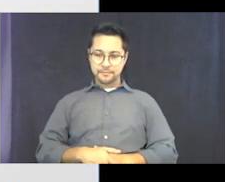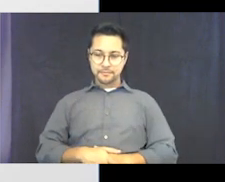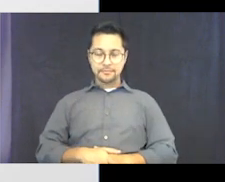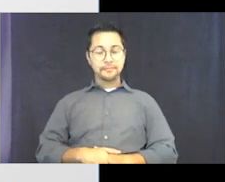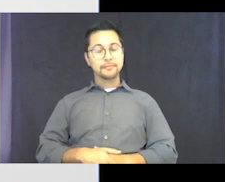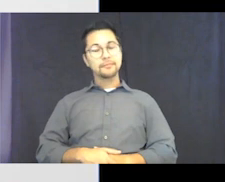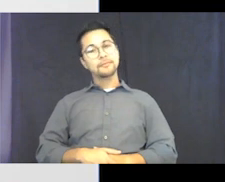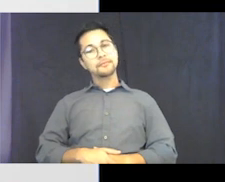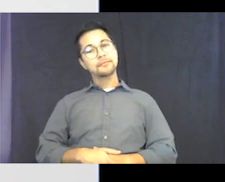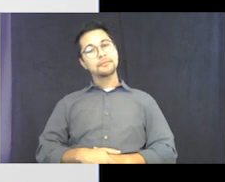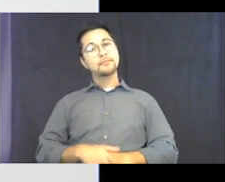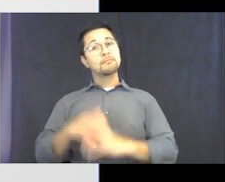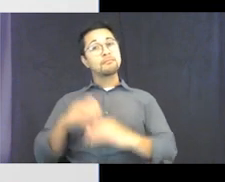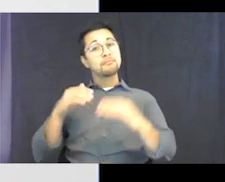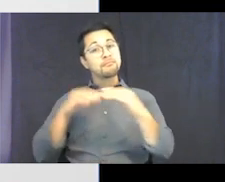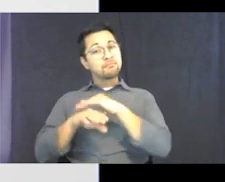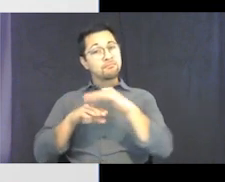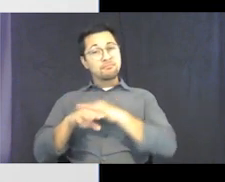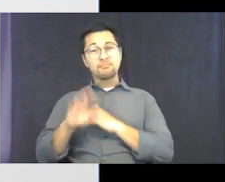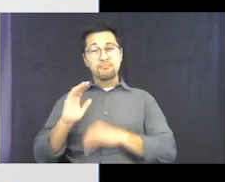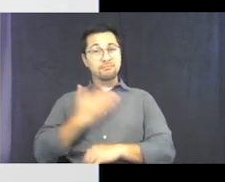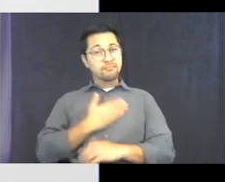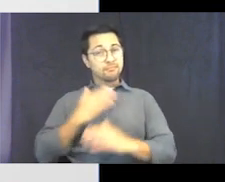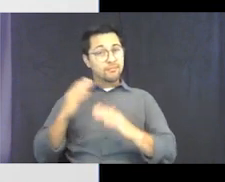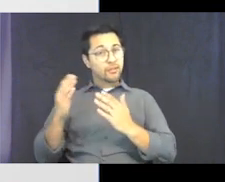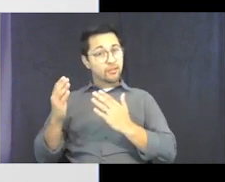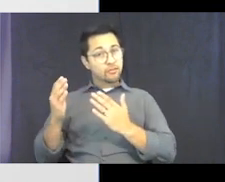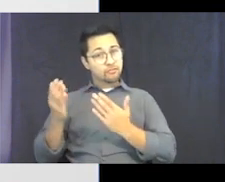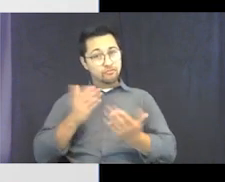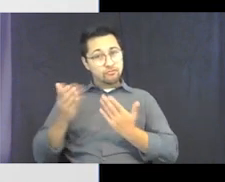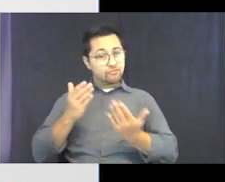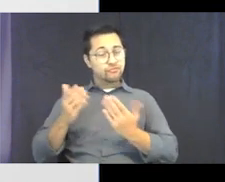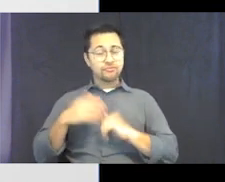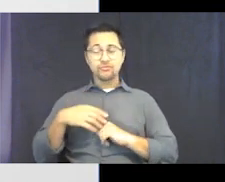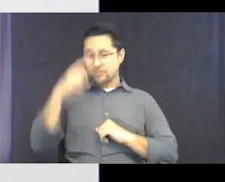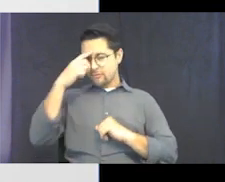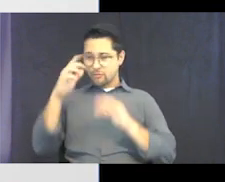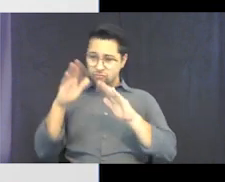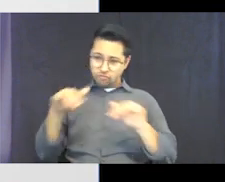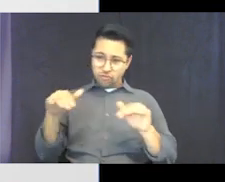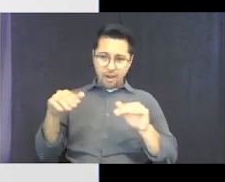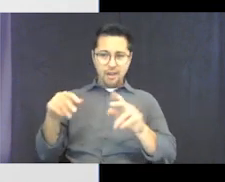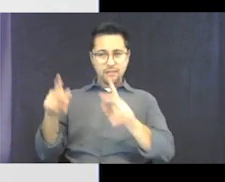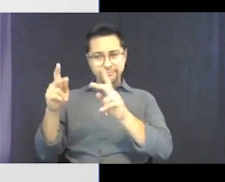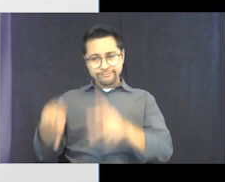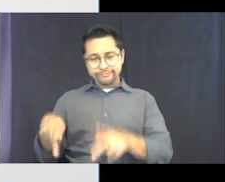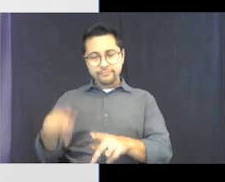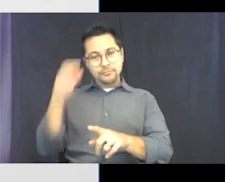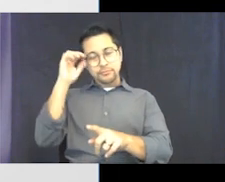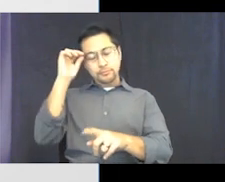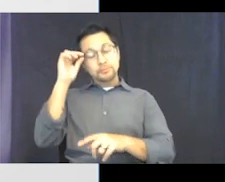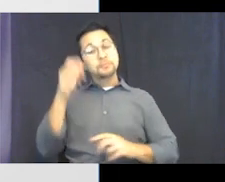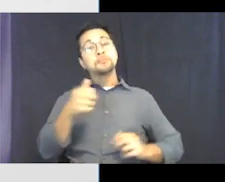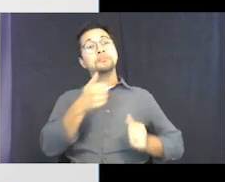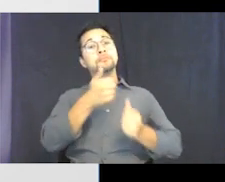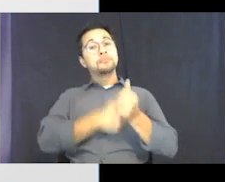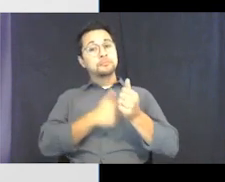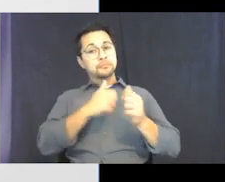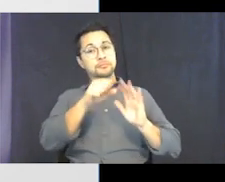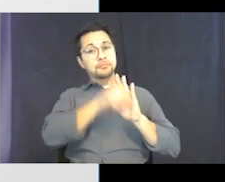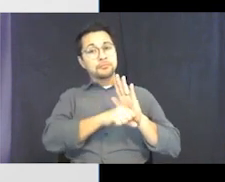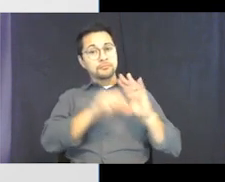So in order to access any behavioral health services for a child, a consumer, an adult, each state agency has